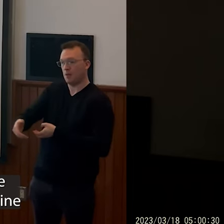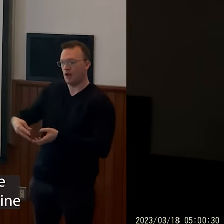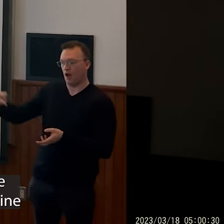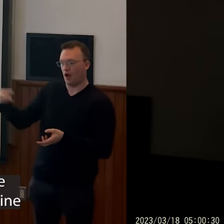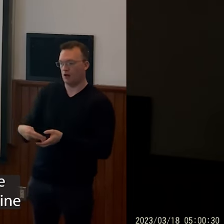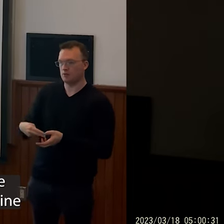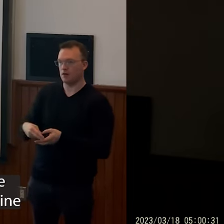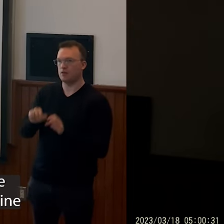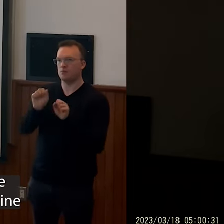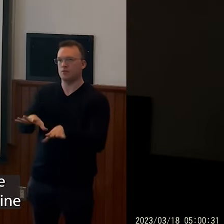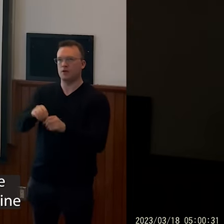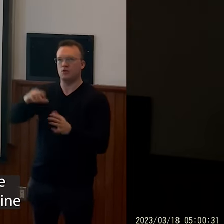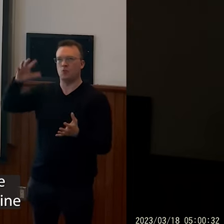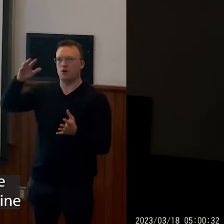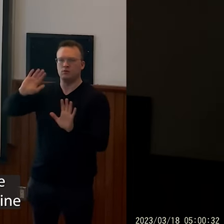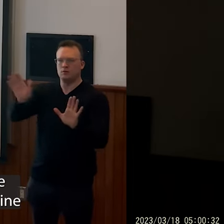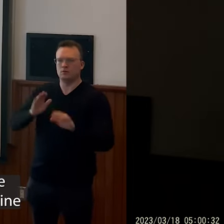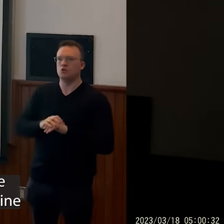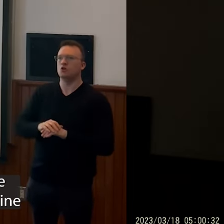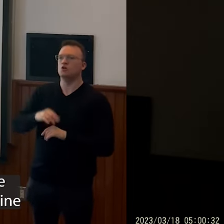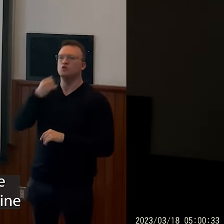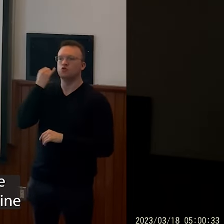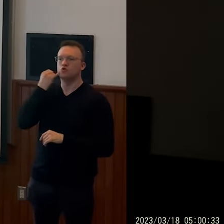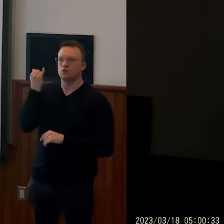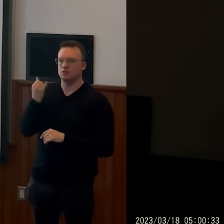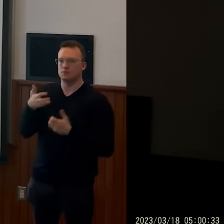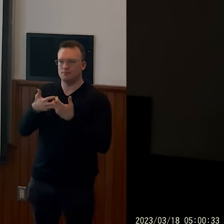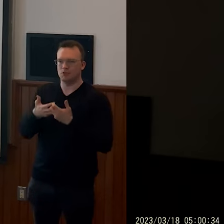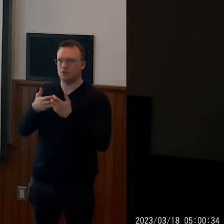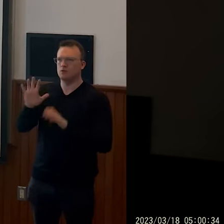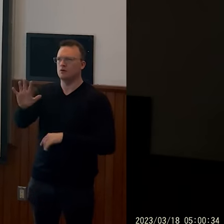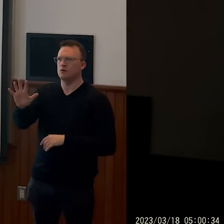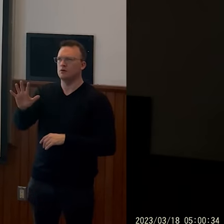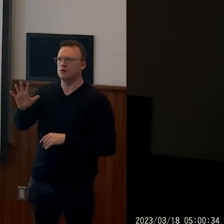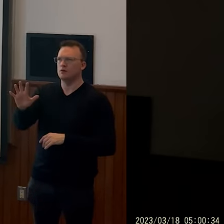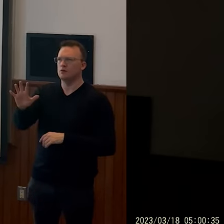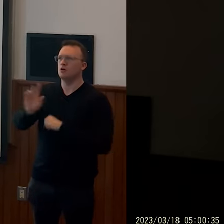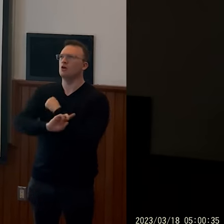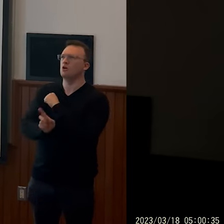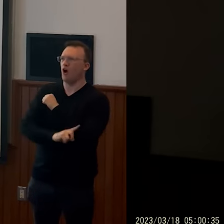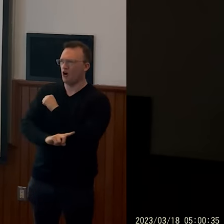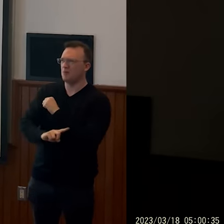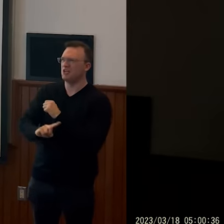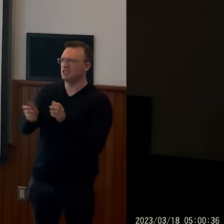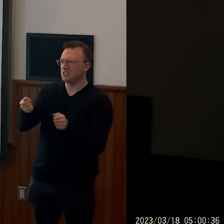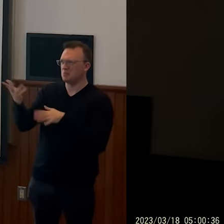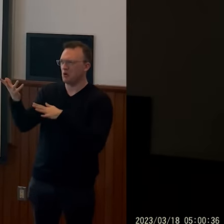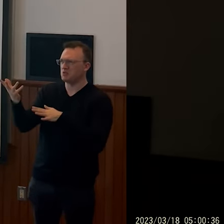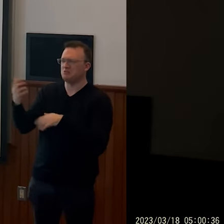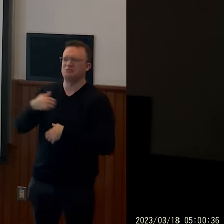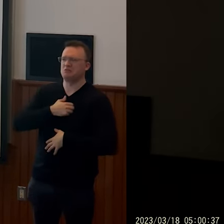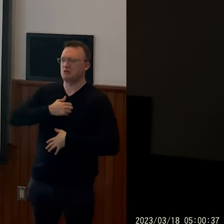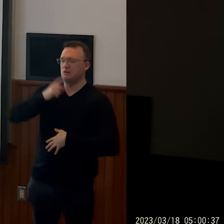machine. Not washing machine, but juice machine. No, garbage disposal.